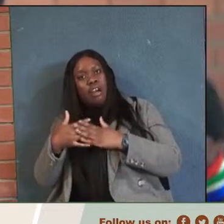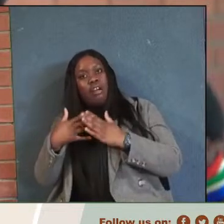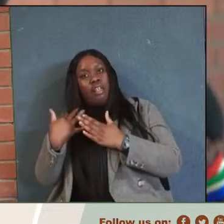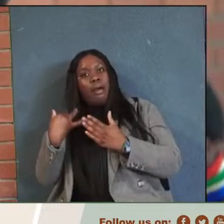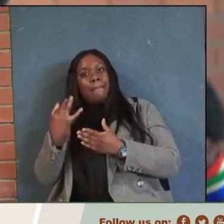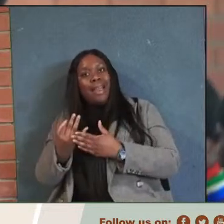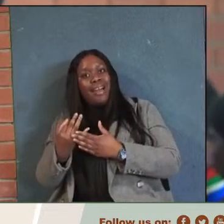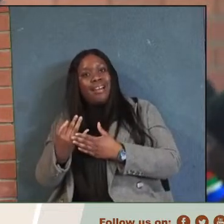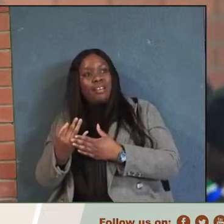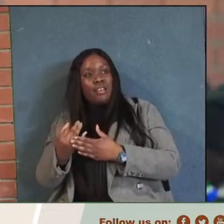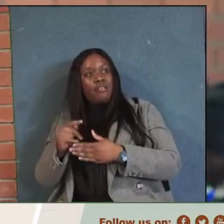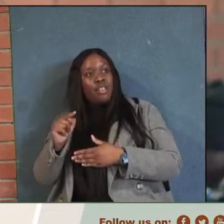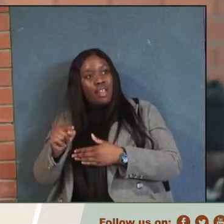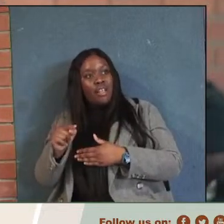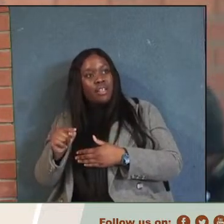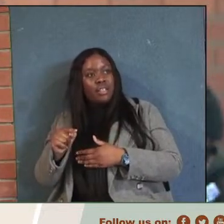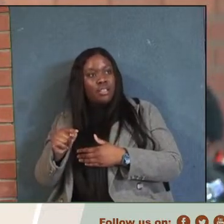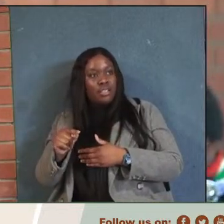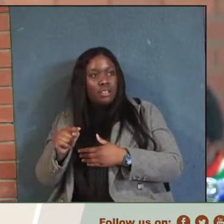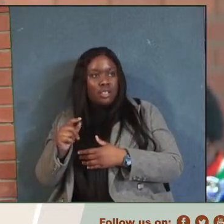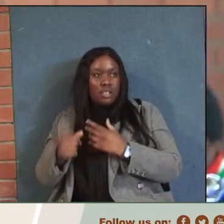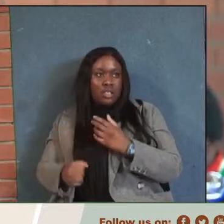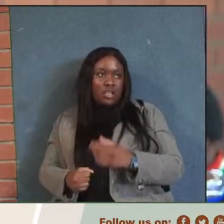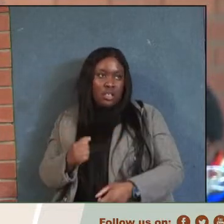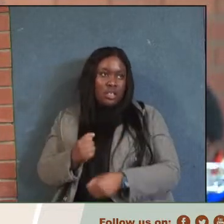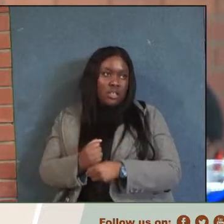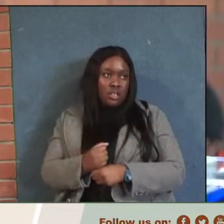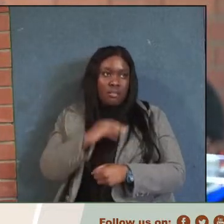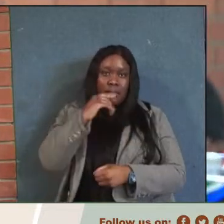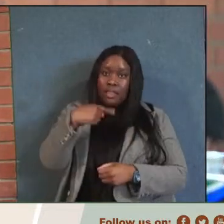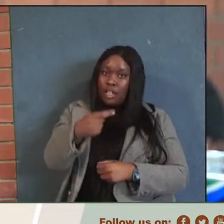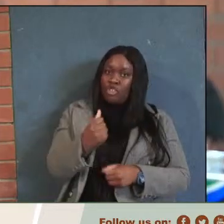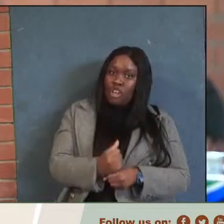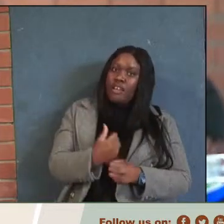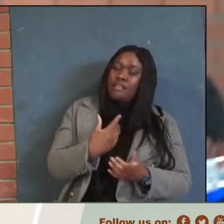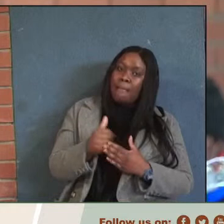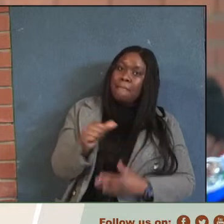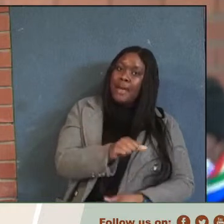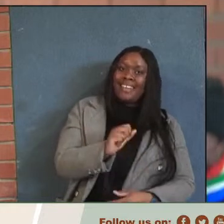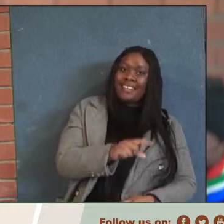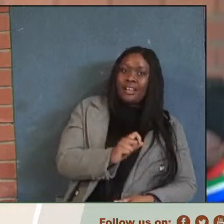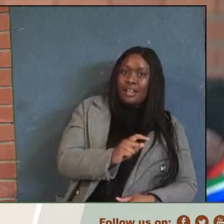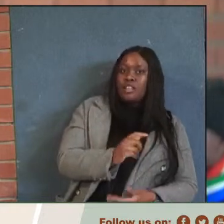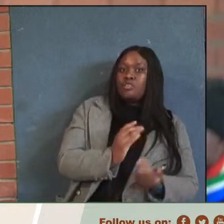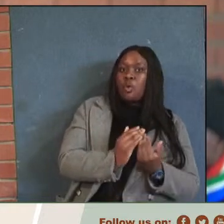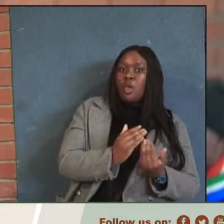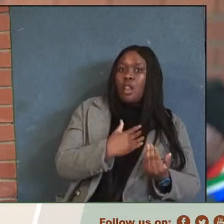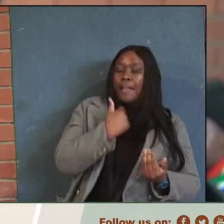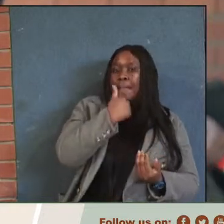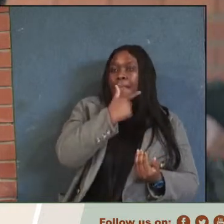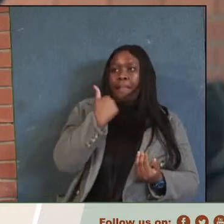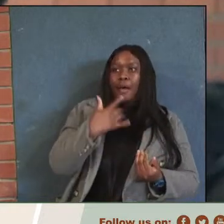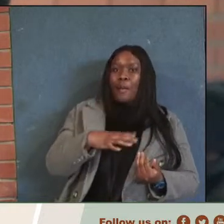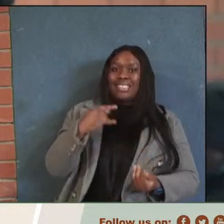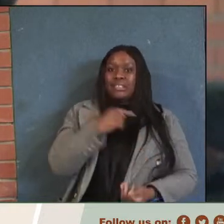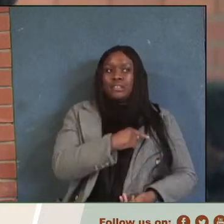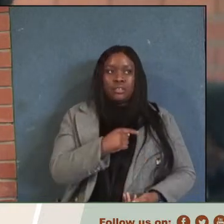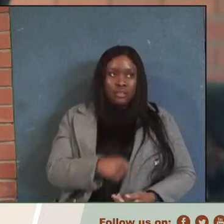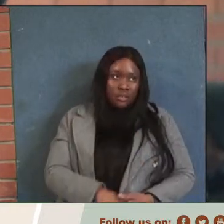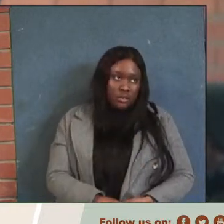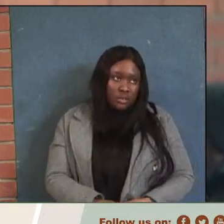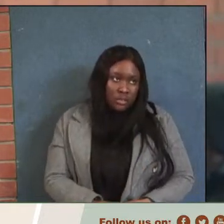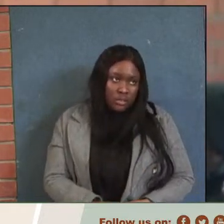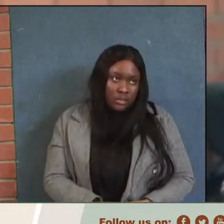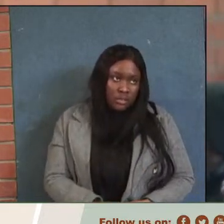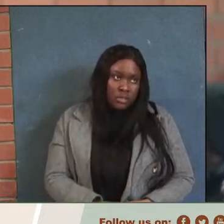for that specific year. And then the next year, you can apply to the school that you want to be in. With that